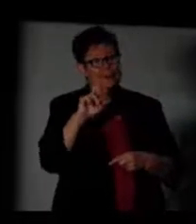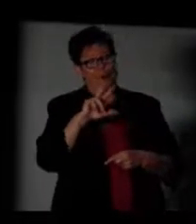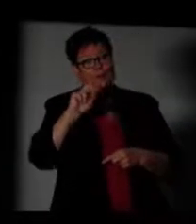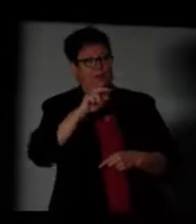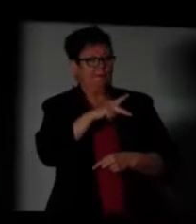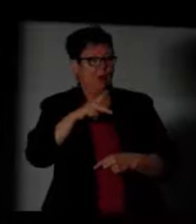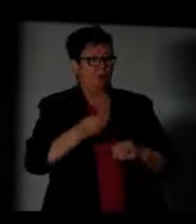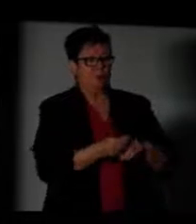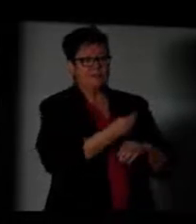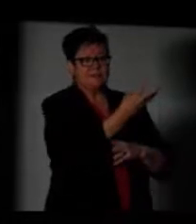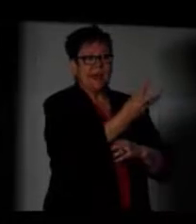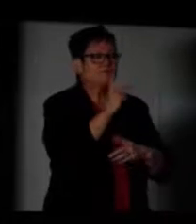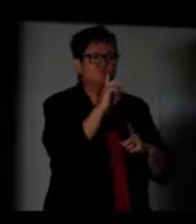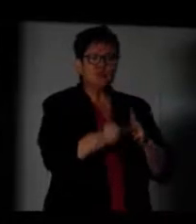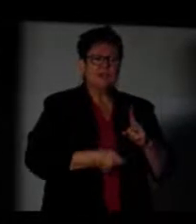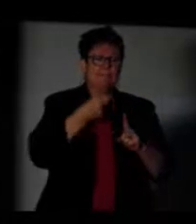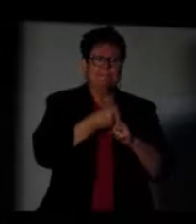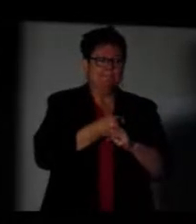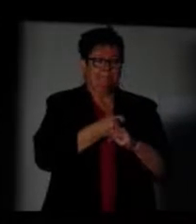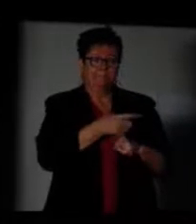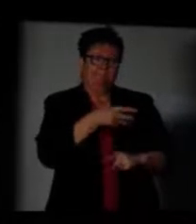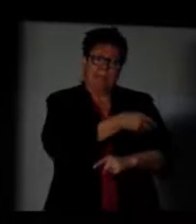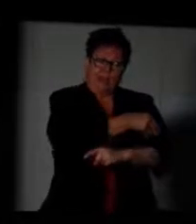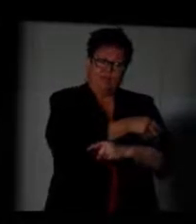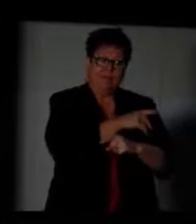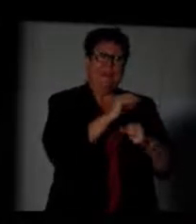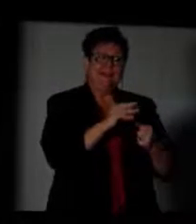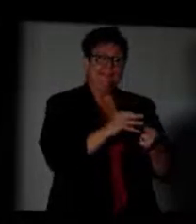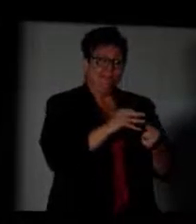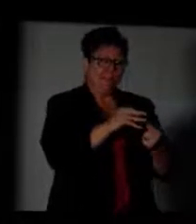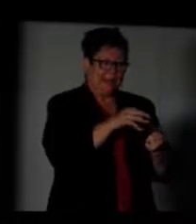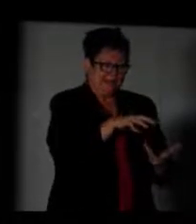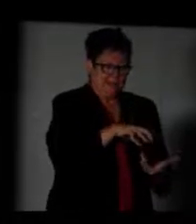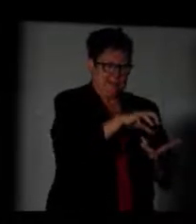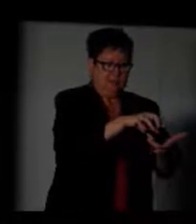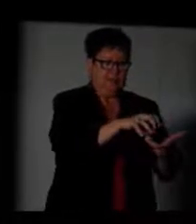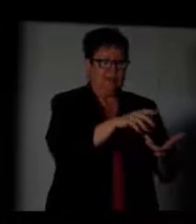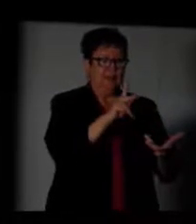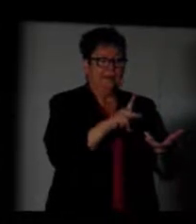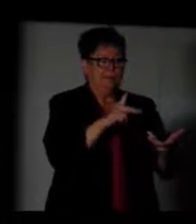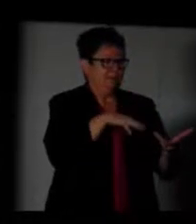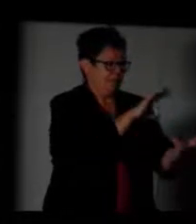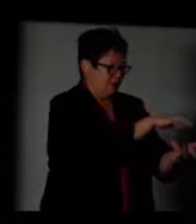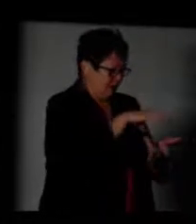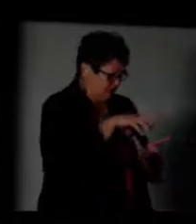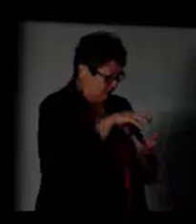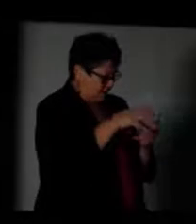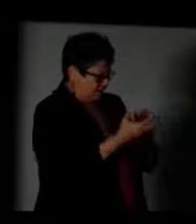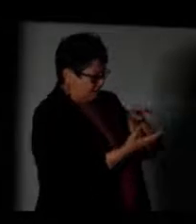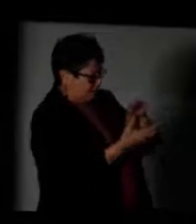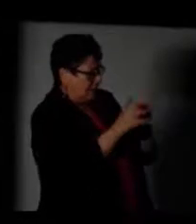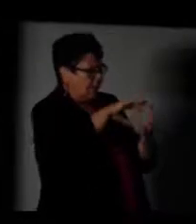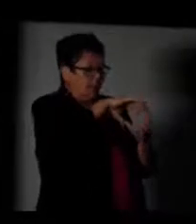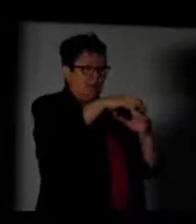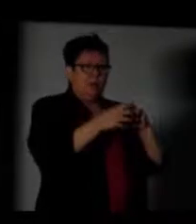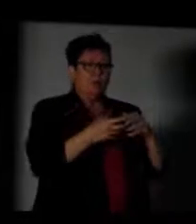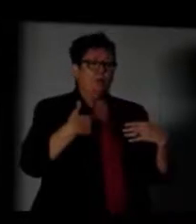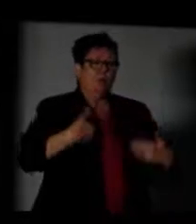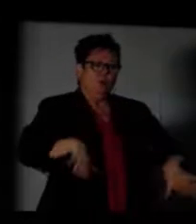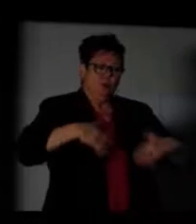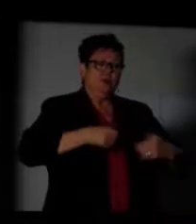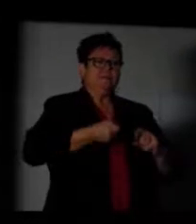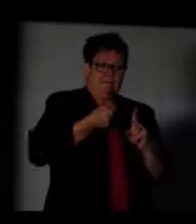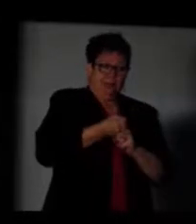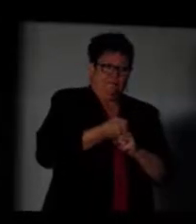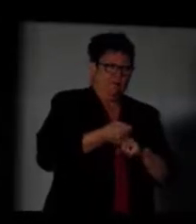It's incredibly powerful objects if you can put them in people's heads or put them in people's hands. There's another side to these